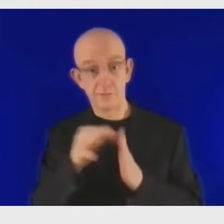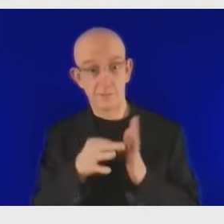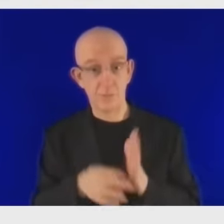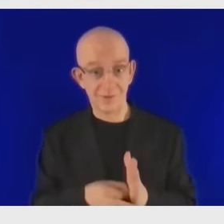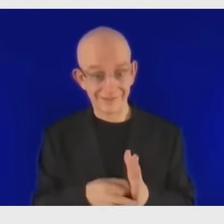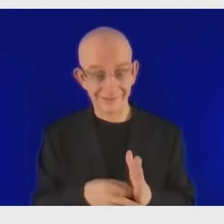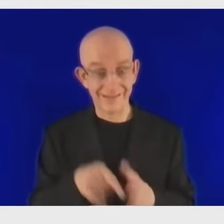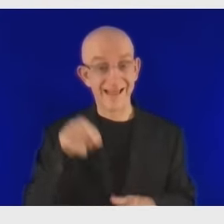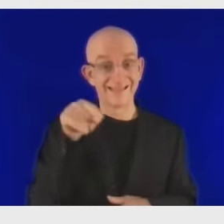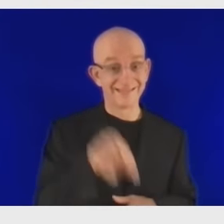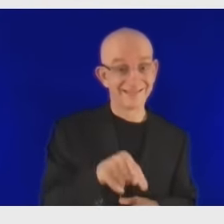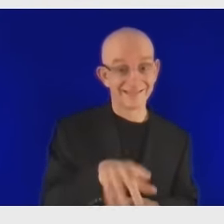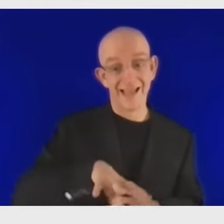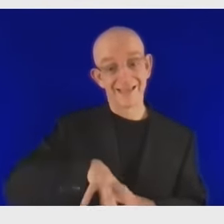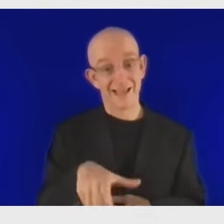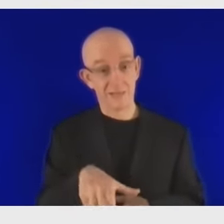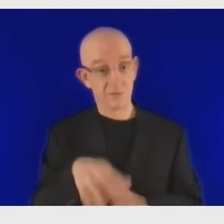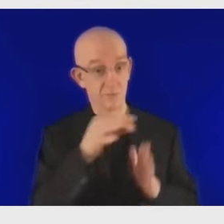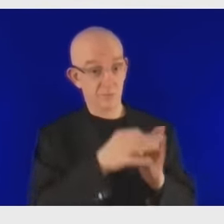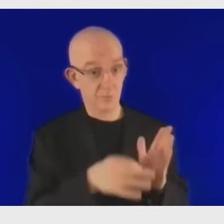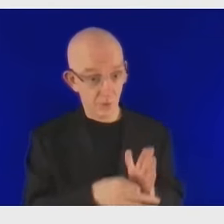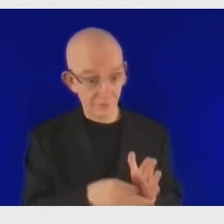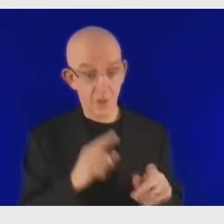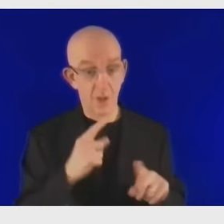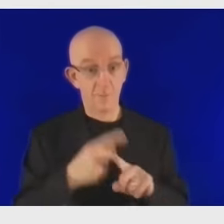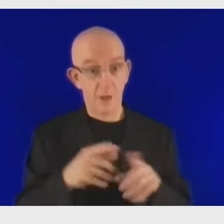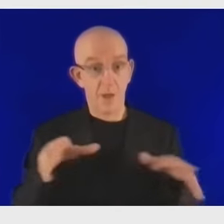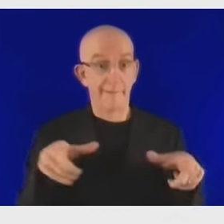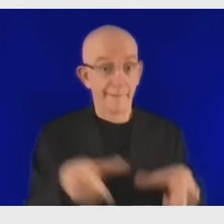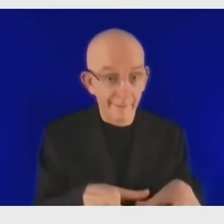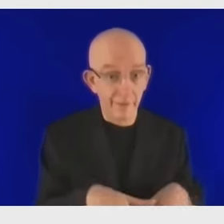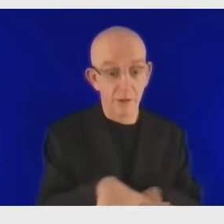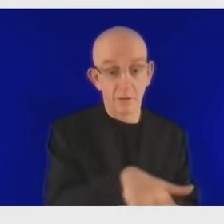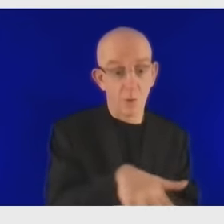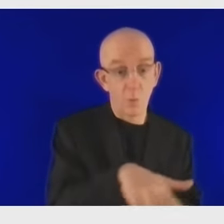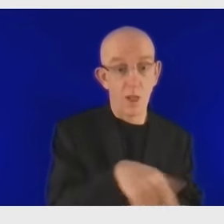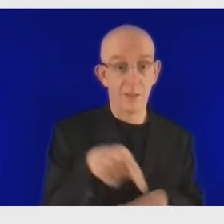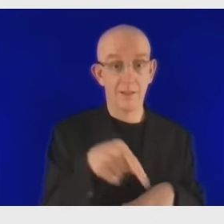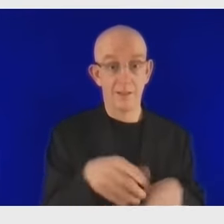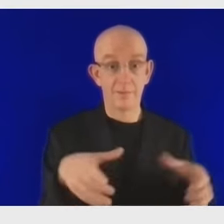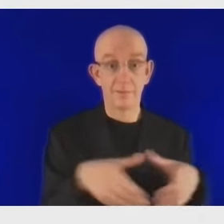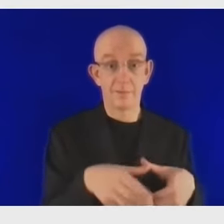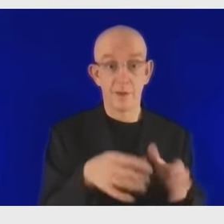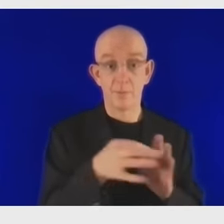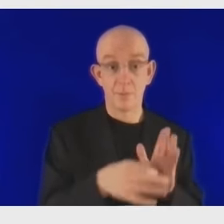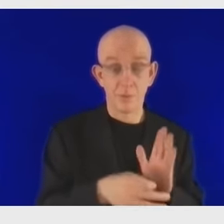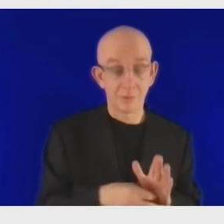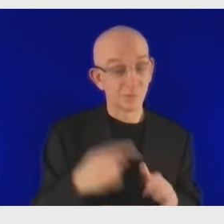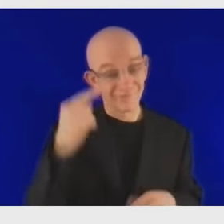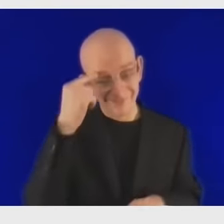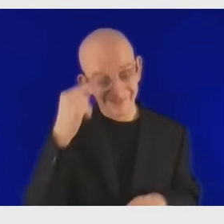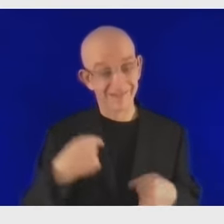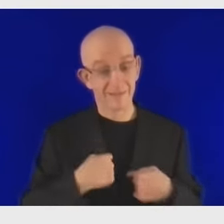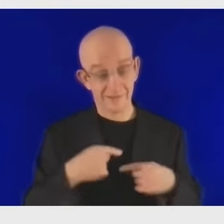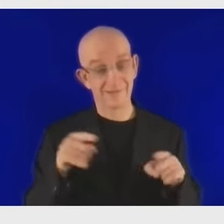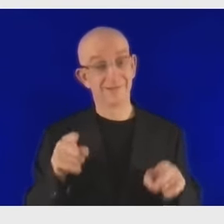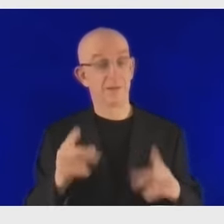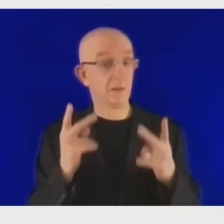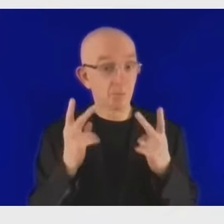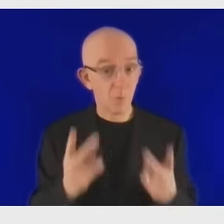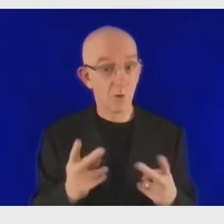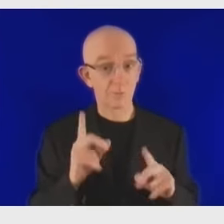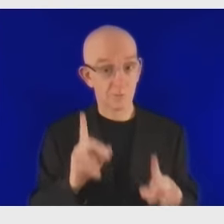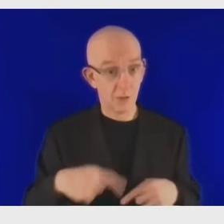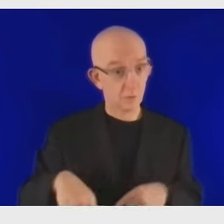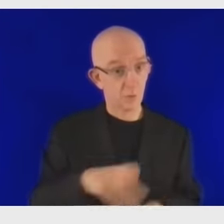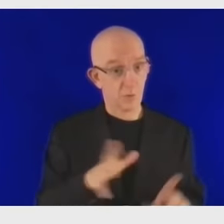us to push forward for an intersection of this policy makings, like, for example, whether it is sustainable development goals, whether it